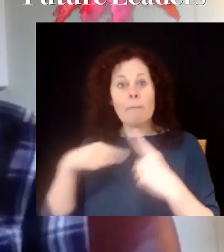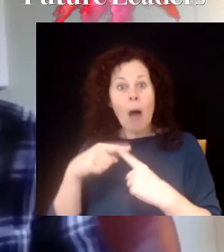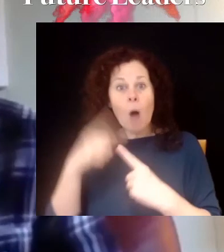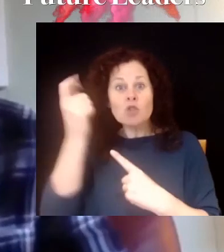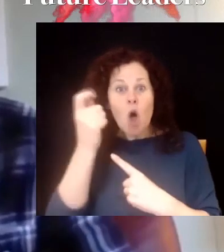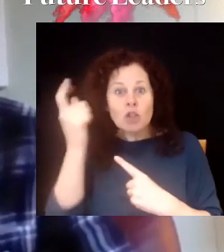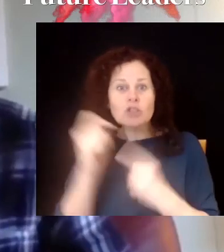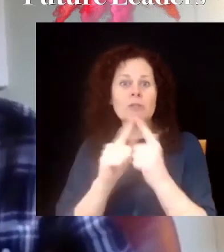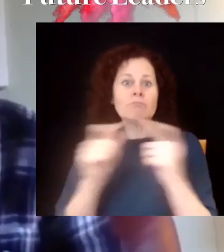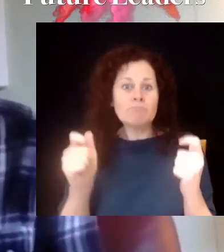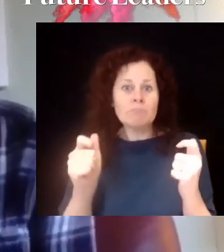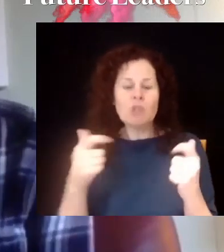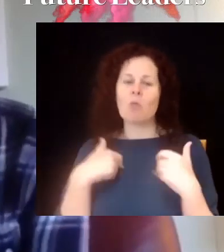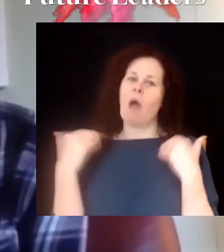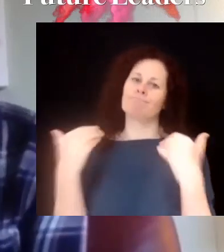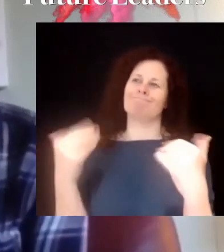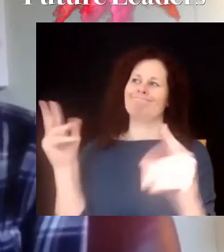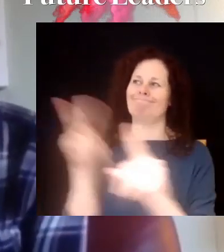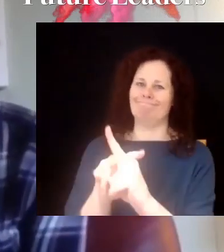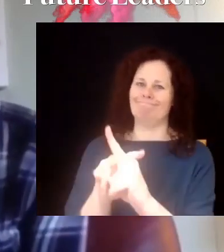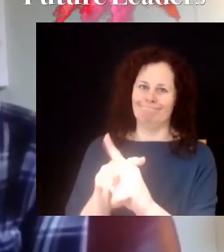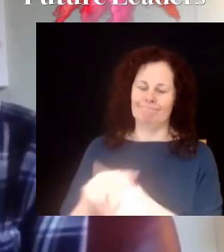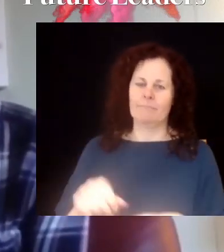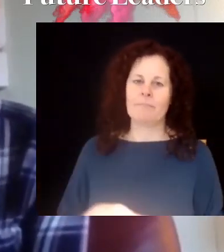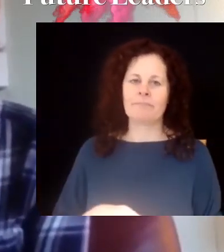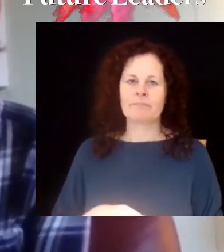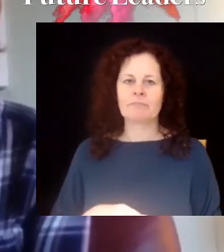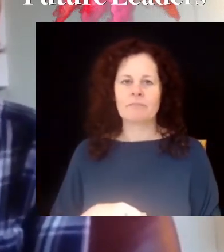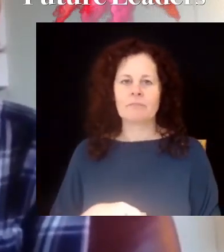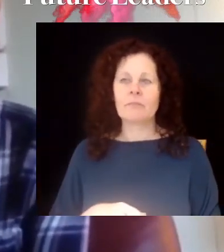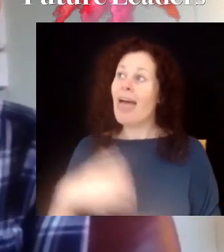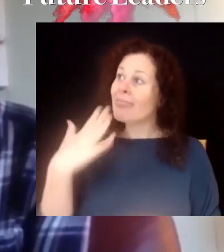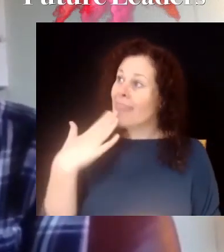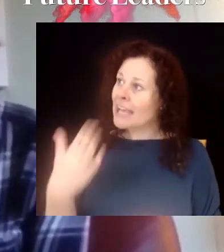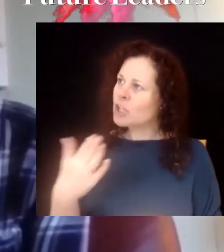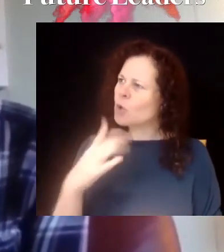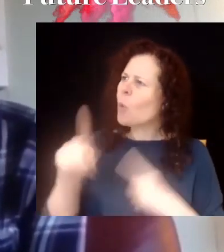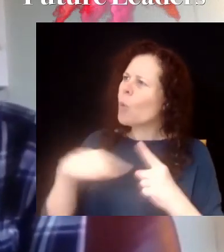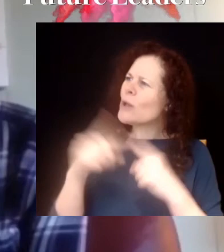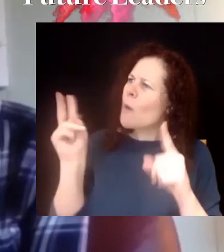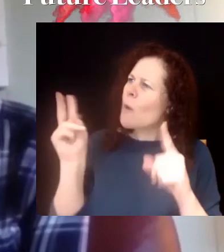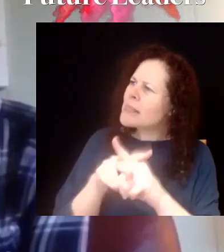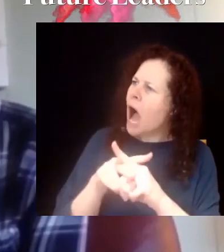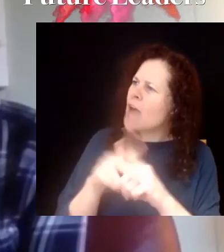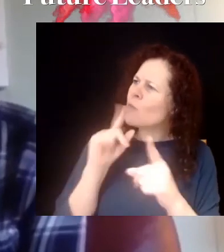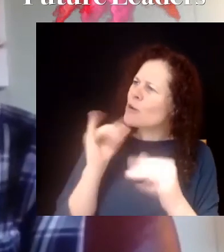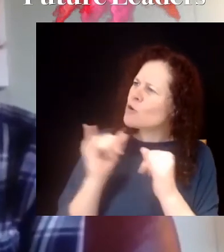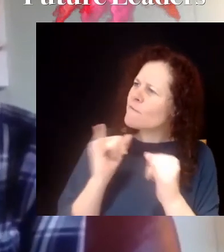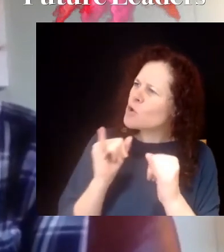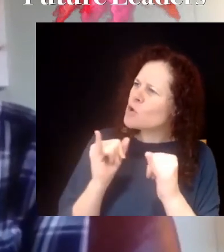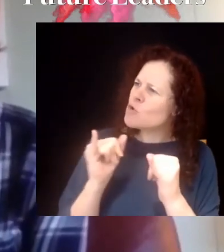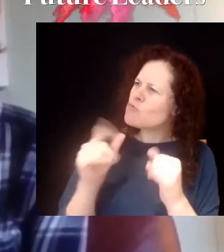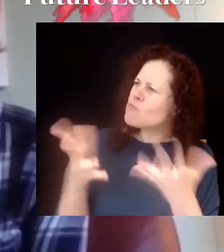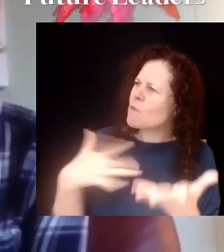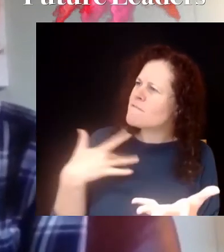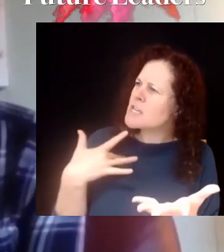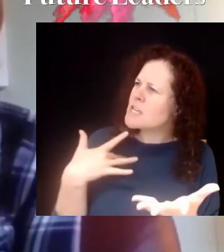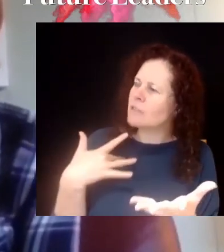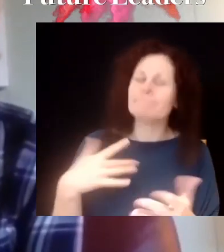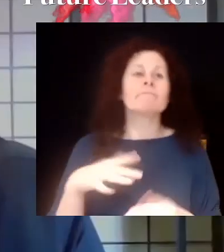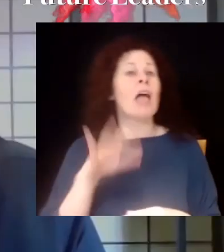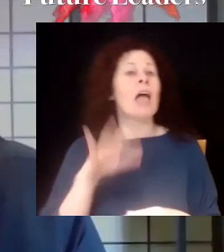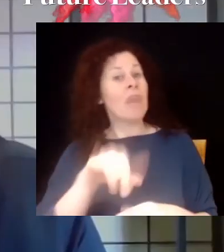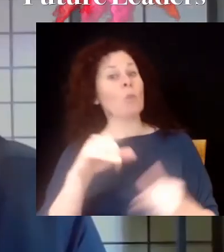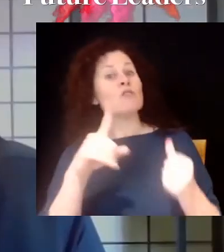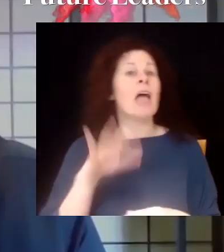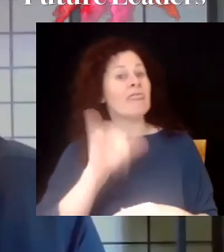still continue to finish high school. And she was on the board of GSBA. And so she told me about the scholarship opportunity and encouraged